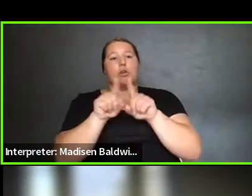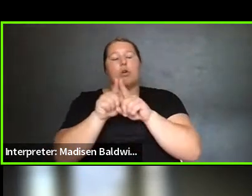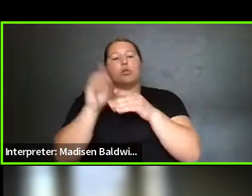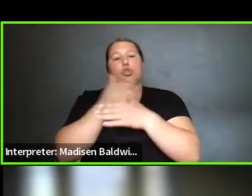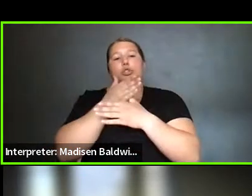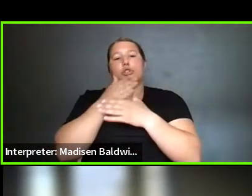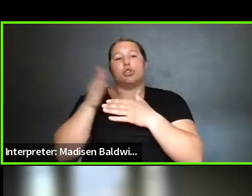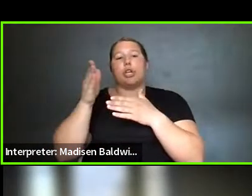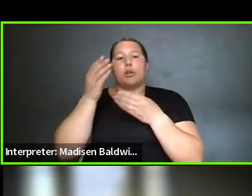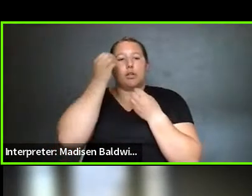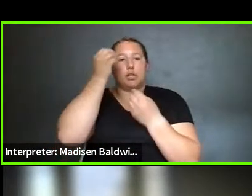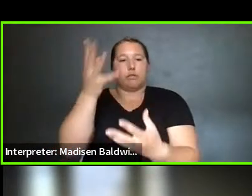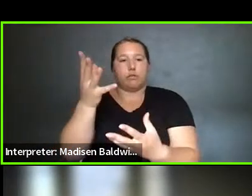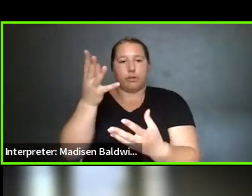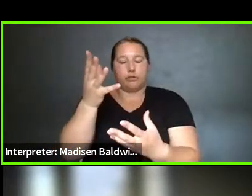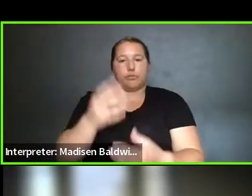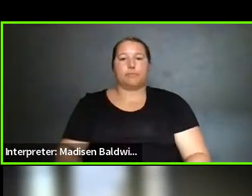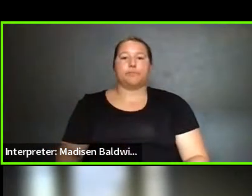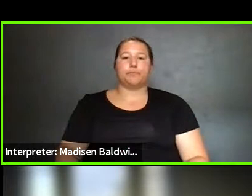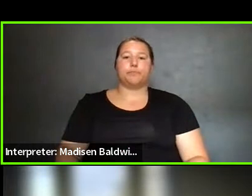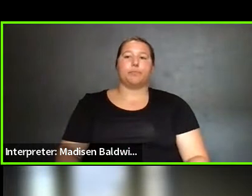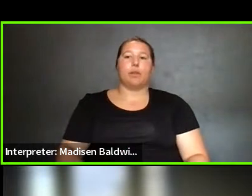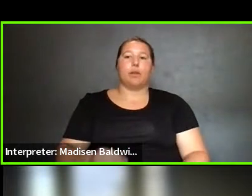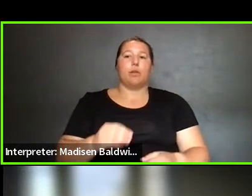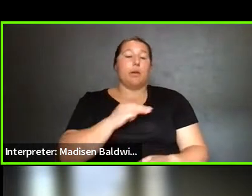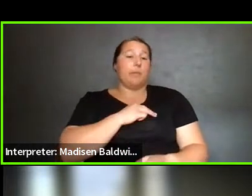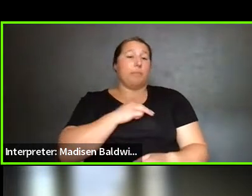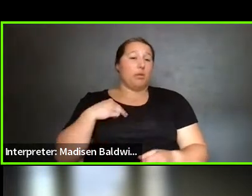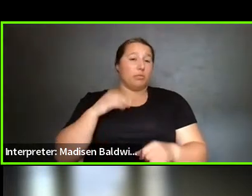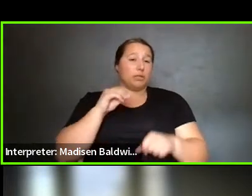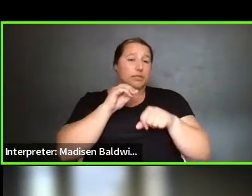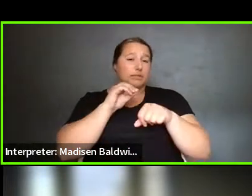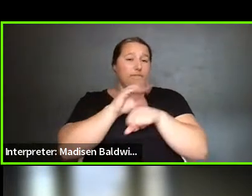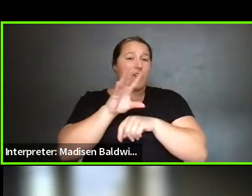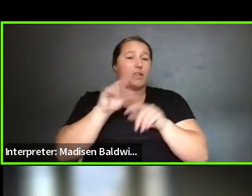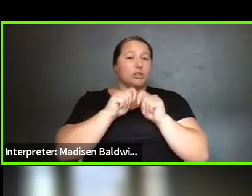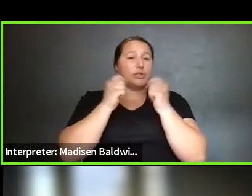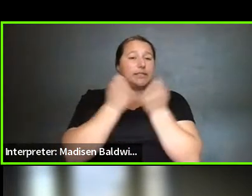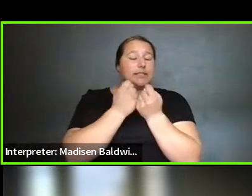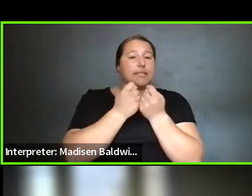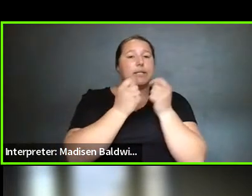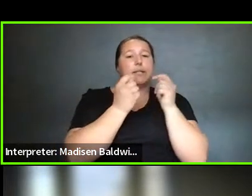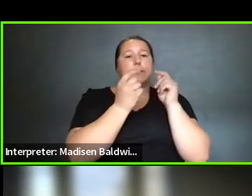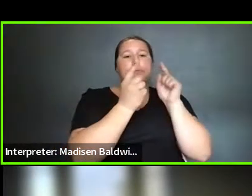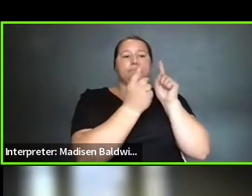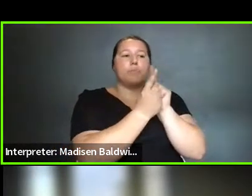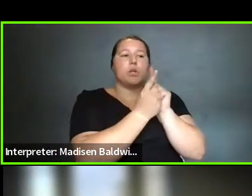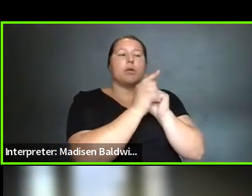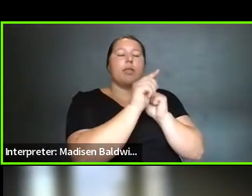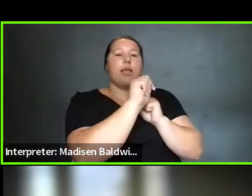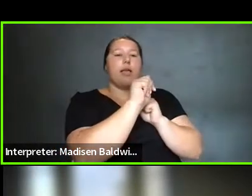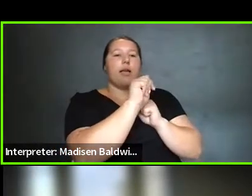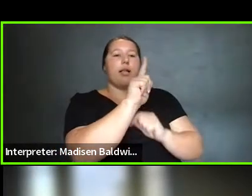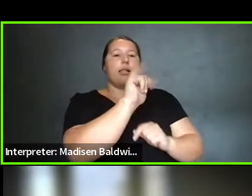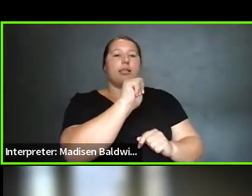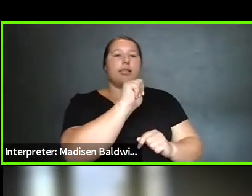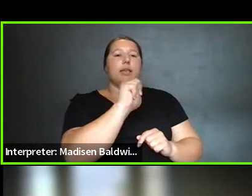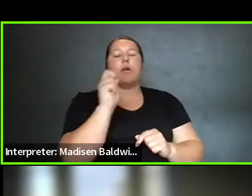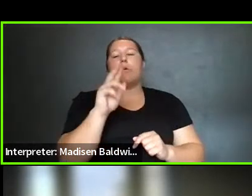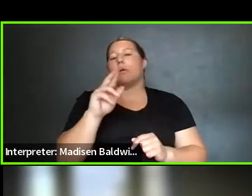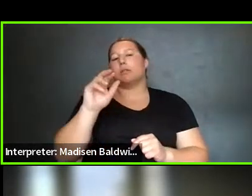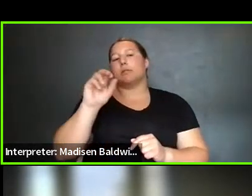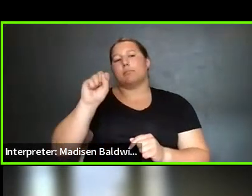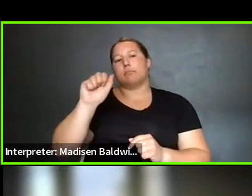information. Members of the advisory team meet with either Aaliyah or Sarah almost on a monthly